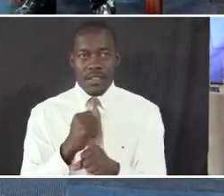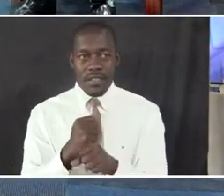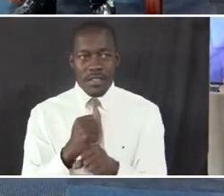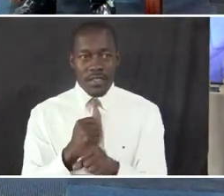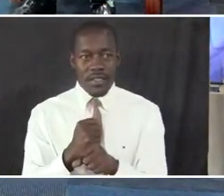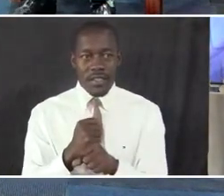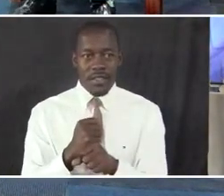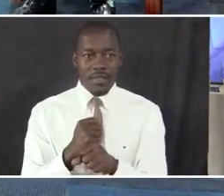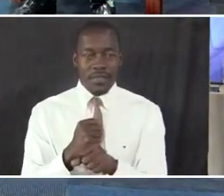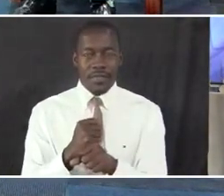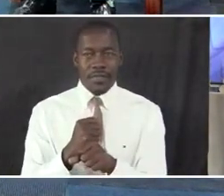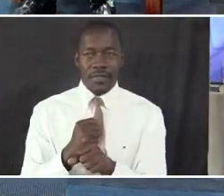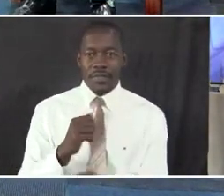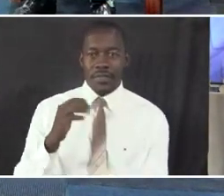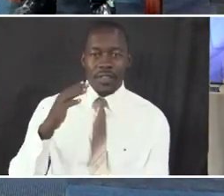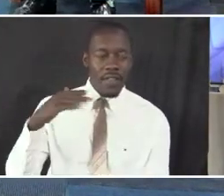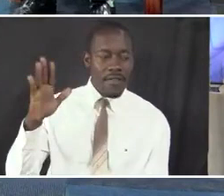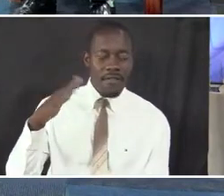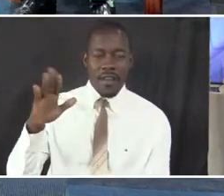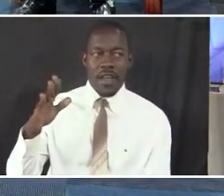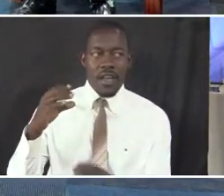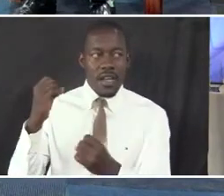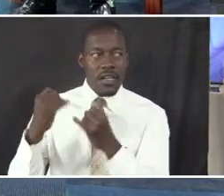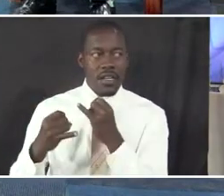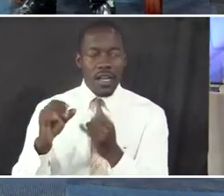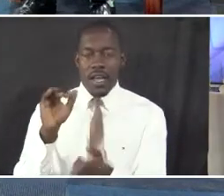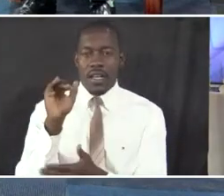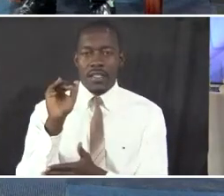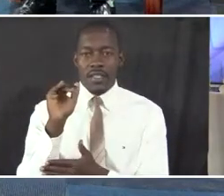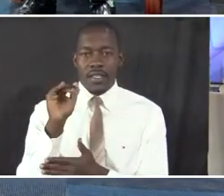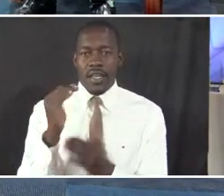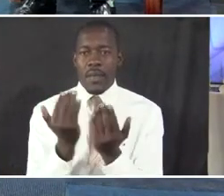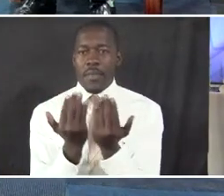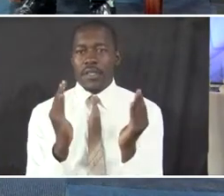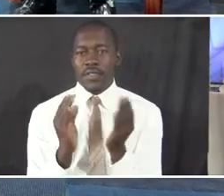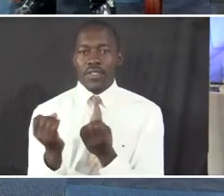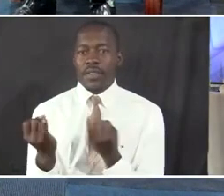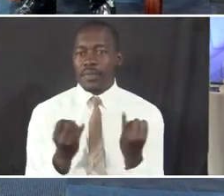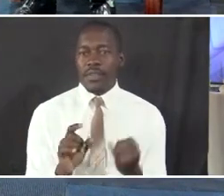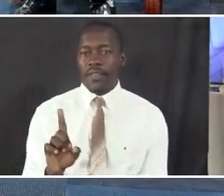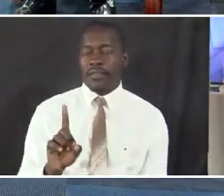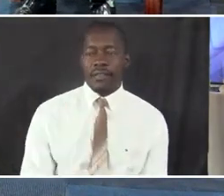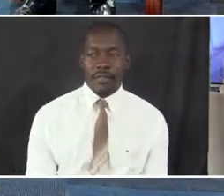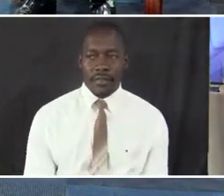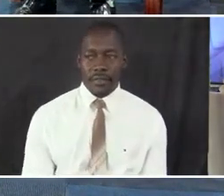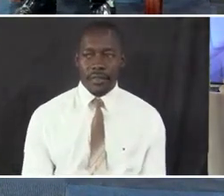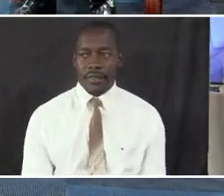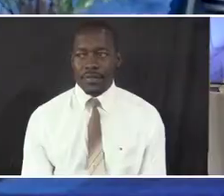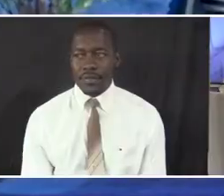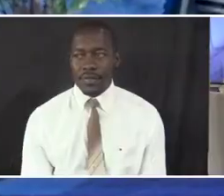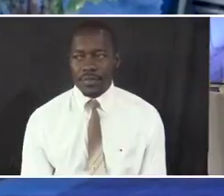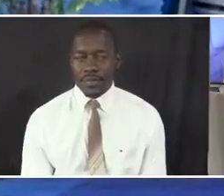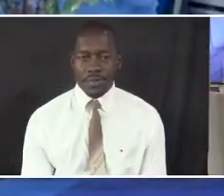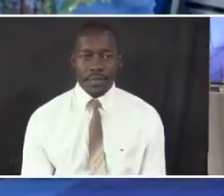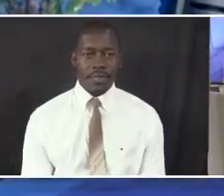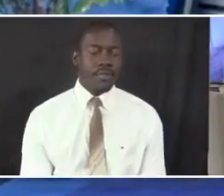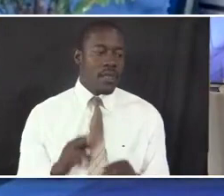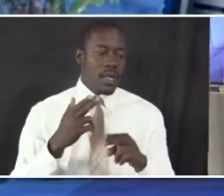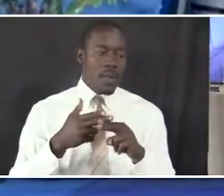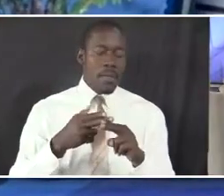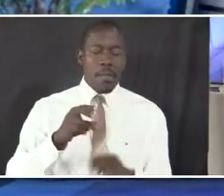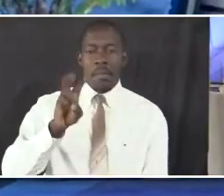My friend, I want to ask the panelists to introduce himself. My name is